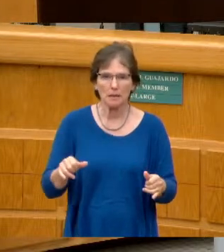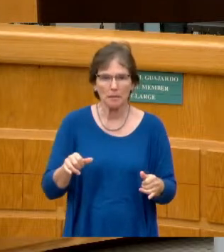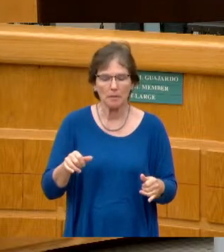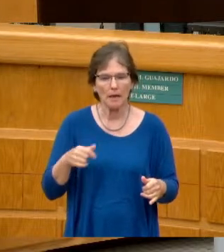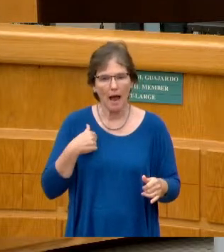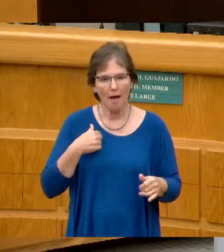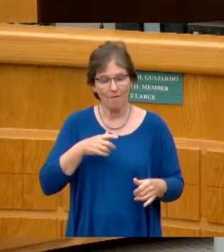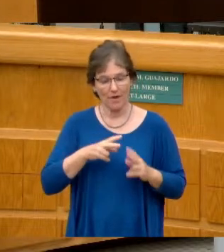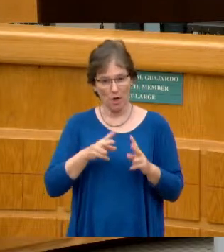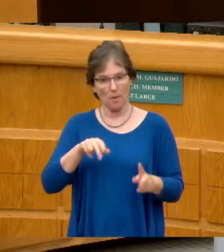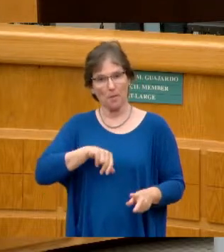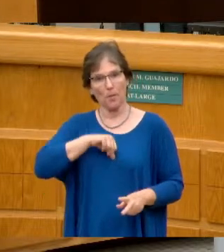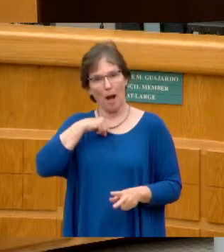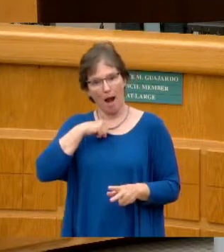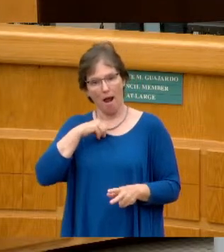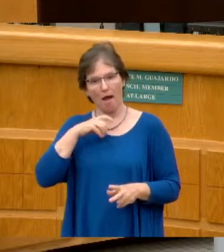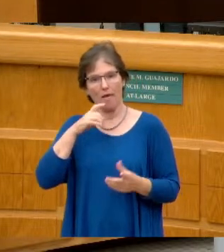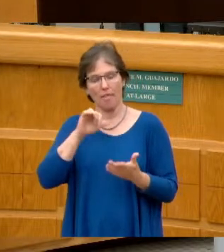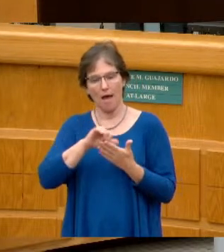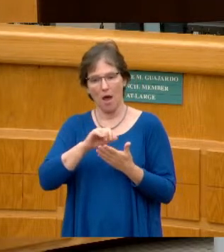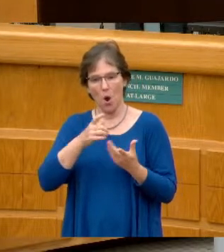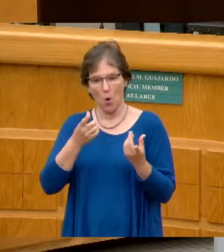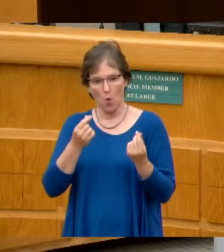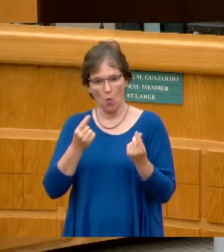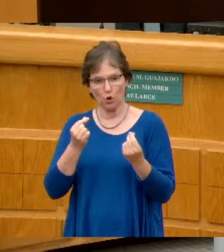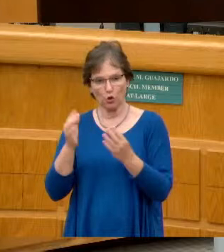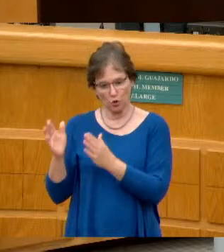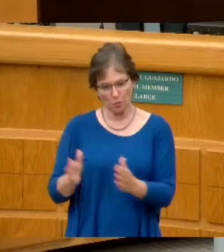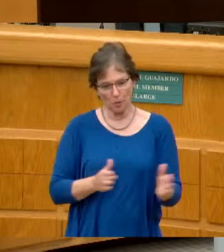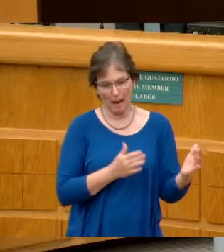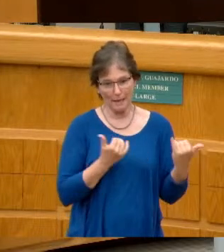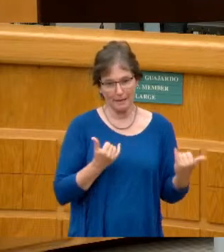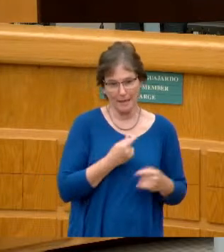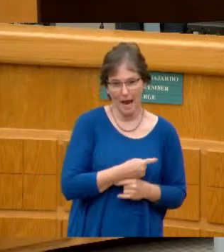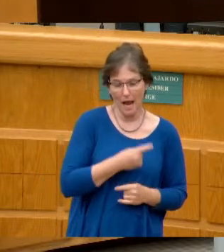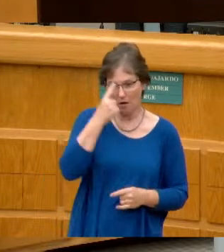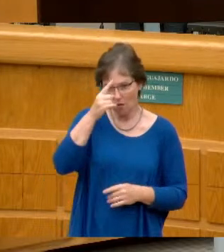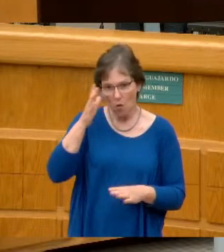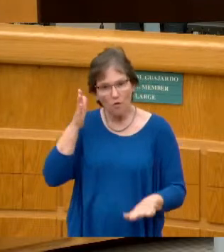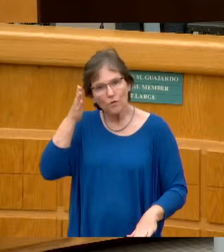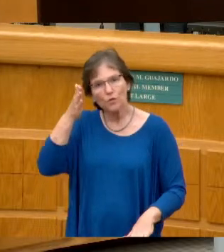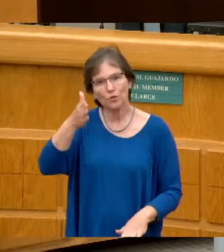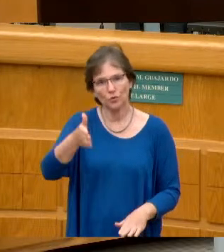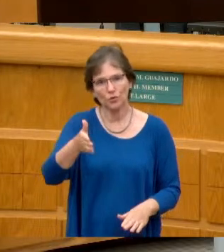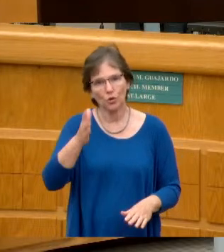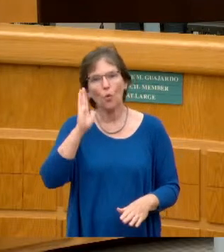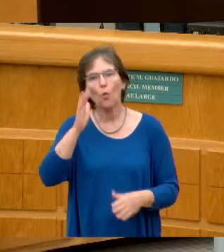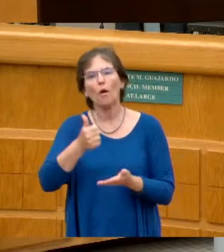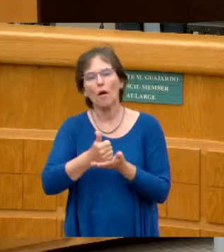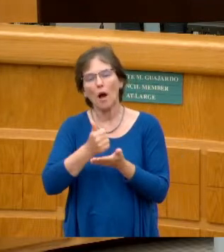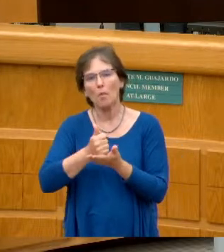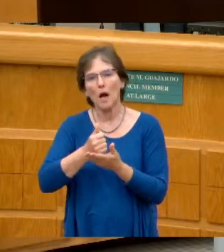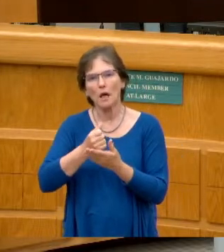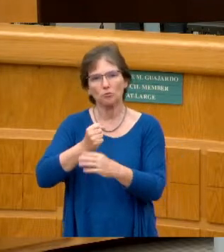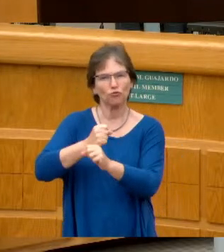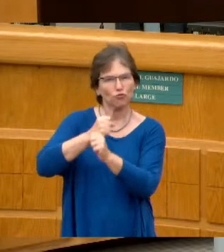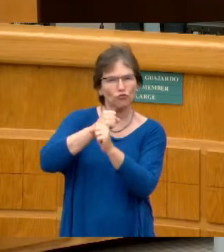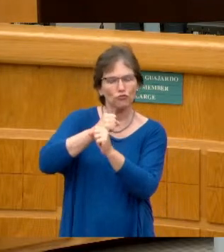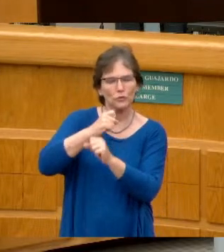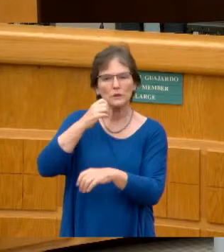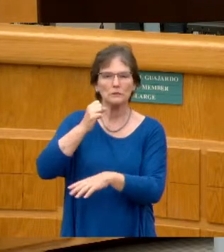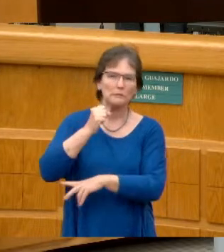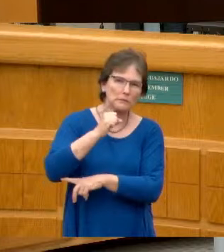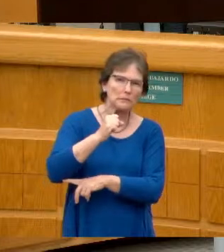have the means to identify those who will benefit the most from it. And we'll be able to reach out to them so they can be the first to